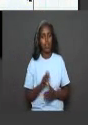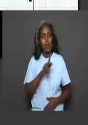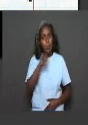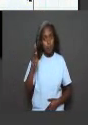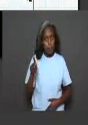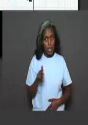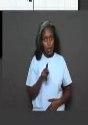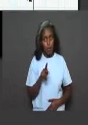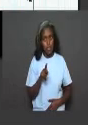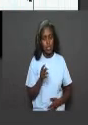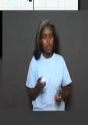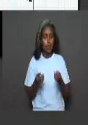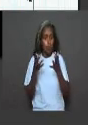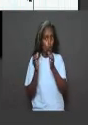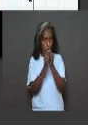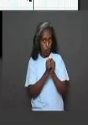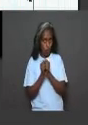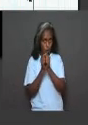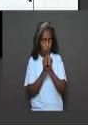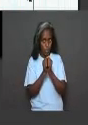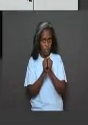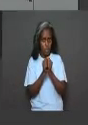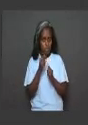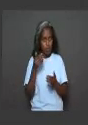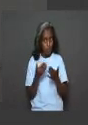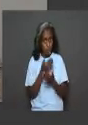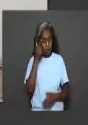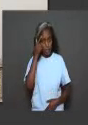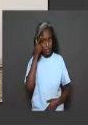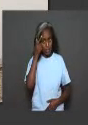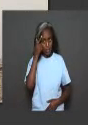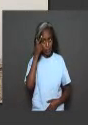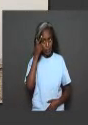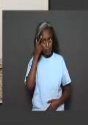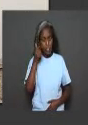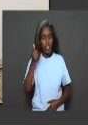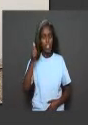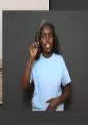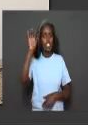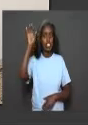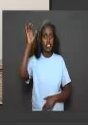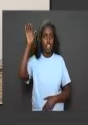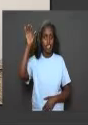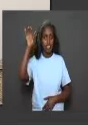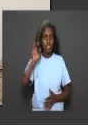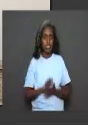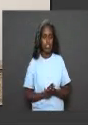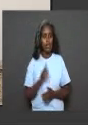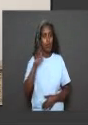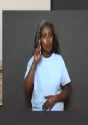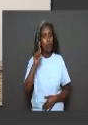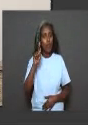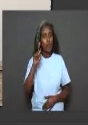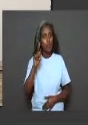Parabolas are more common than you might think. A satellite dish is one of